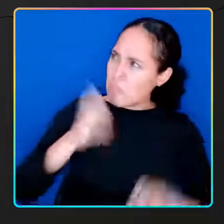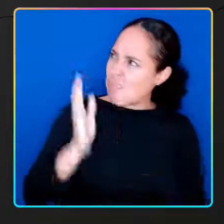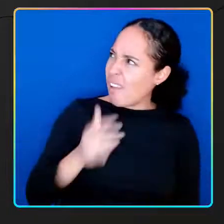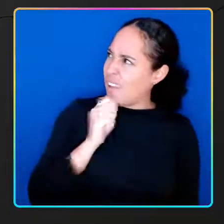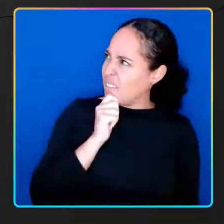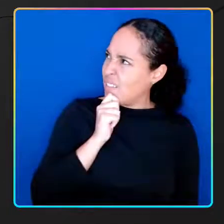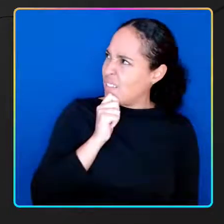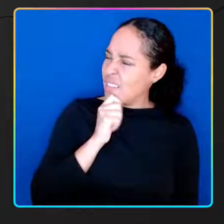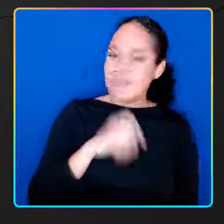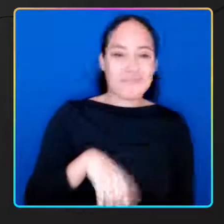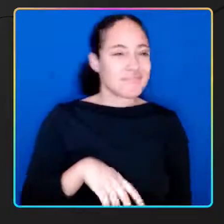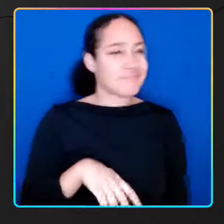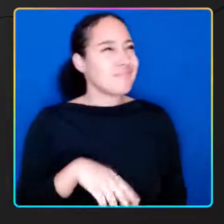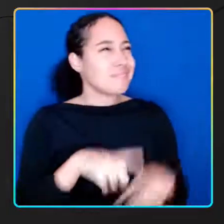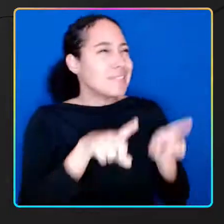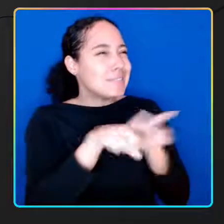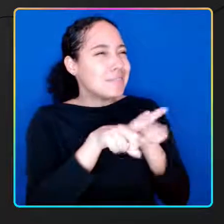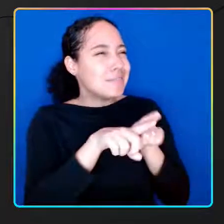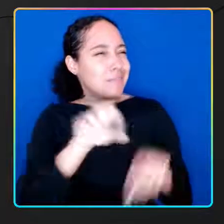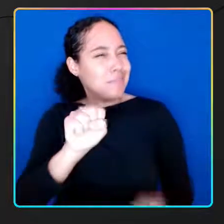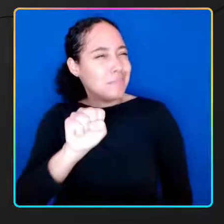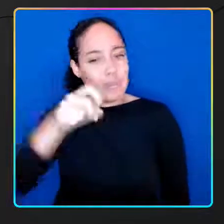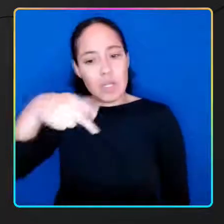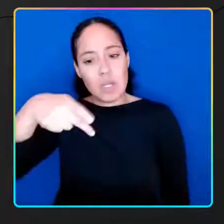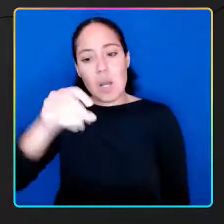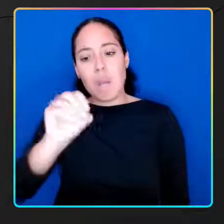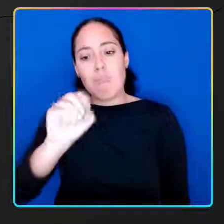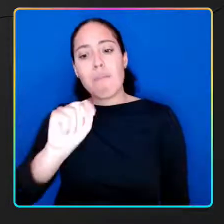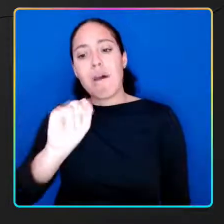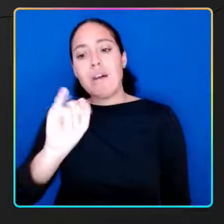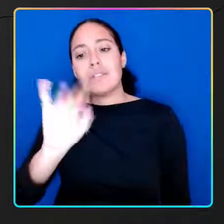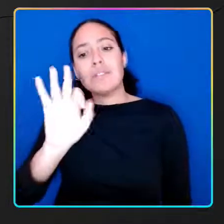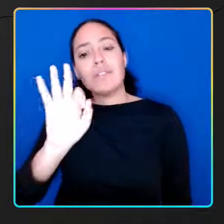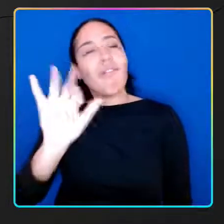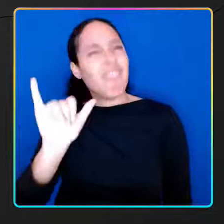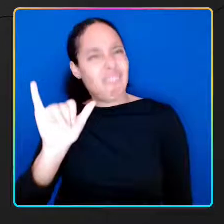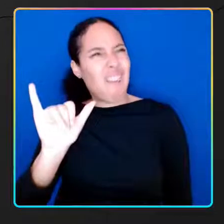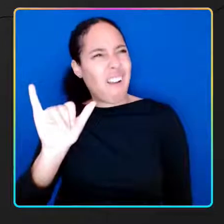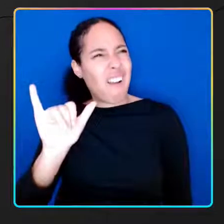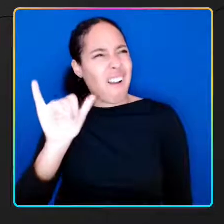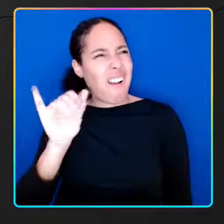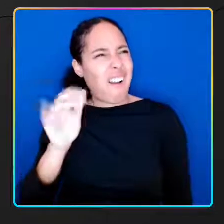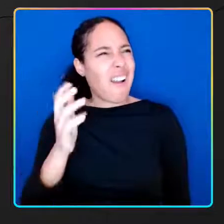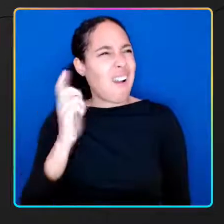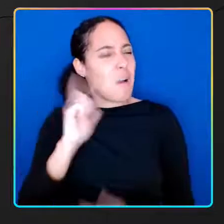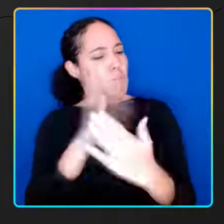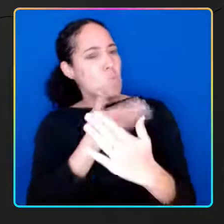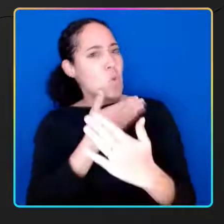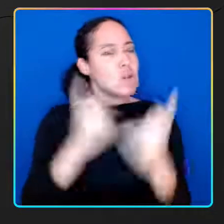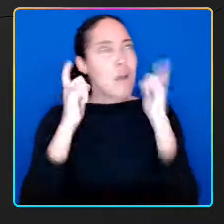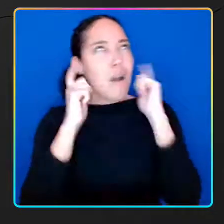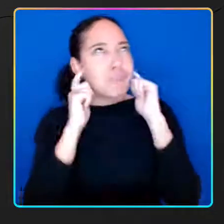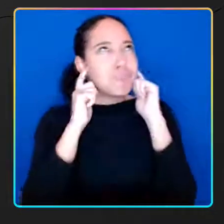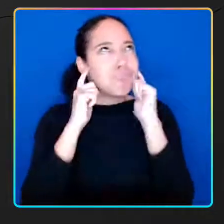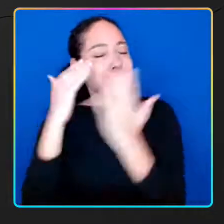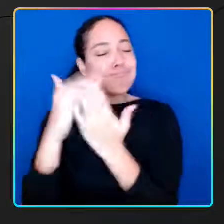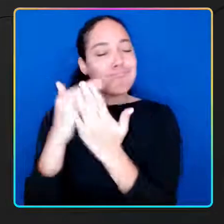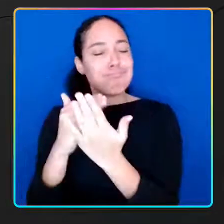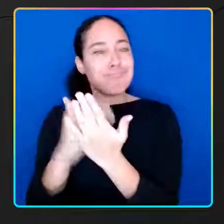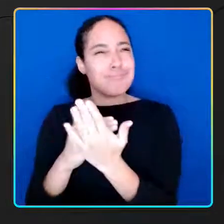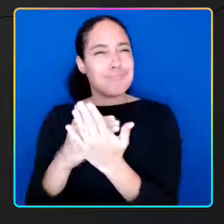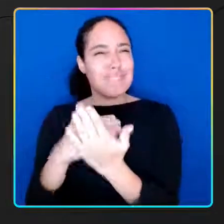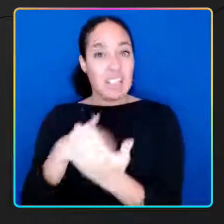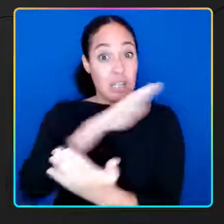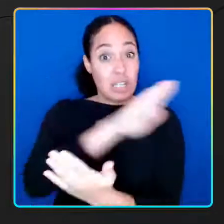give your Spotify account to your children, because then your daily mixes are like Paw Patrol